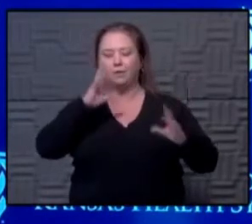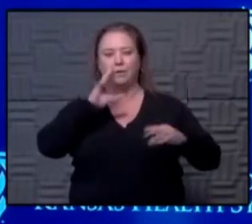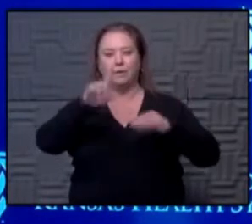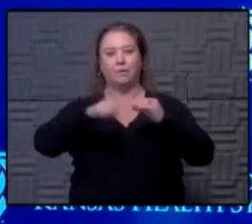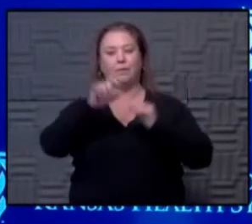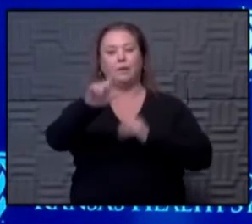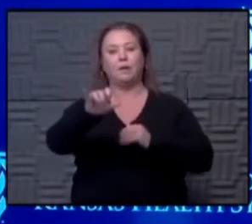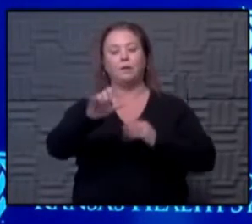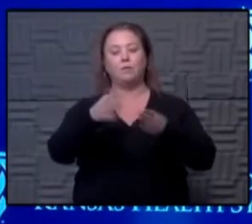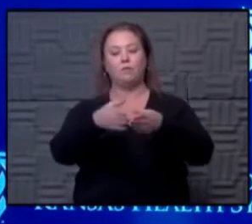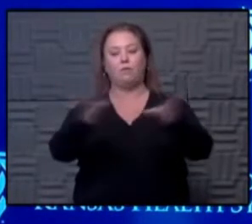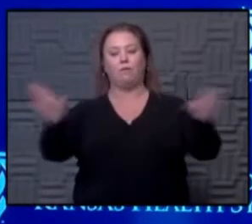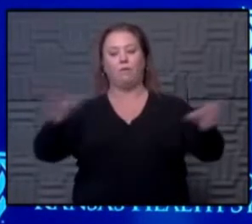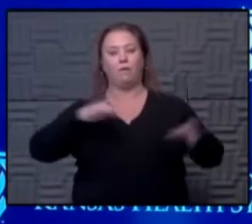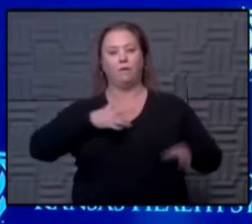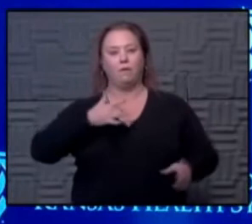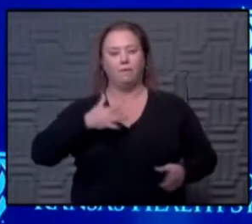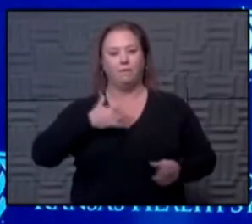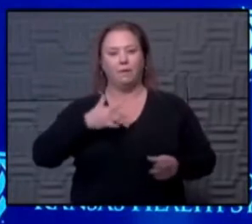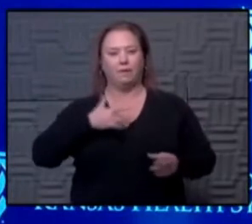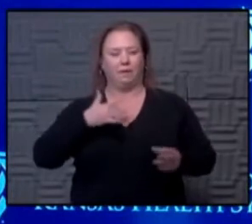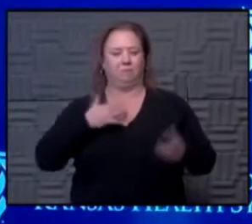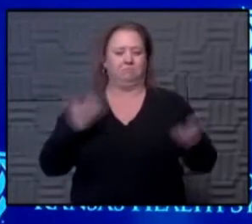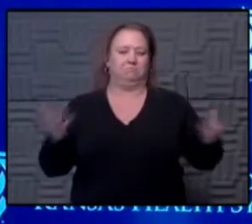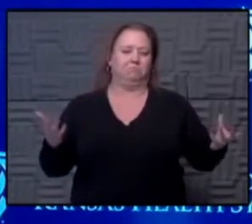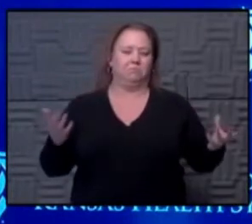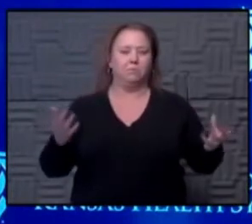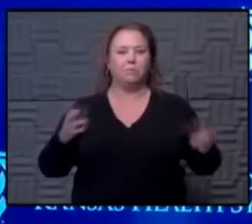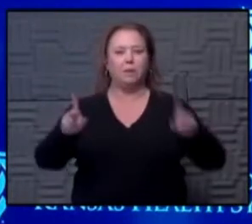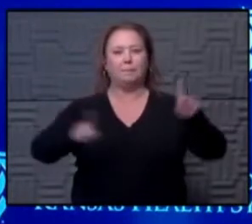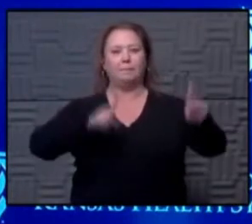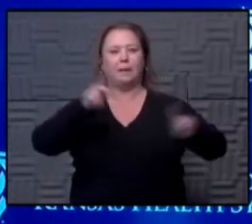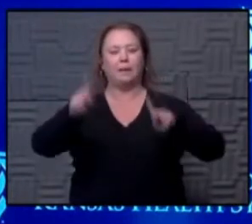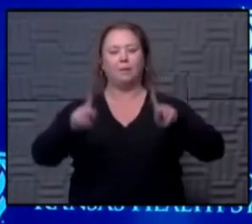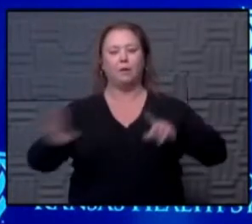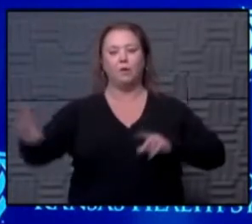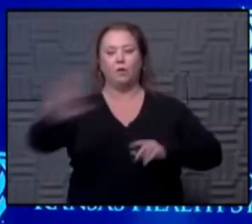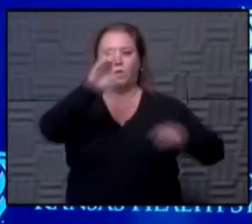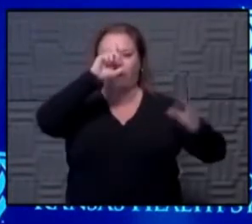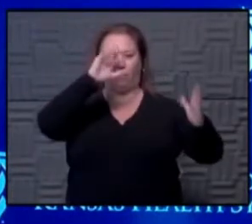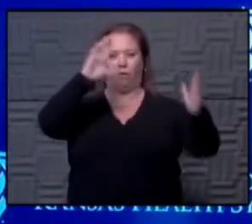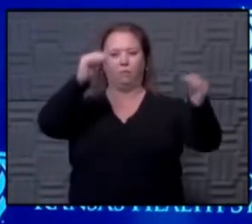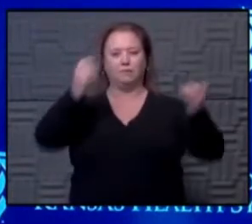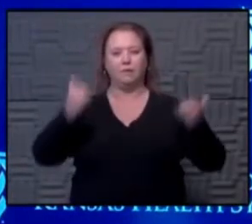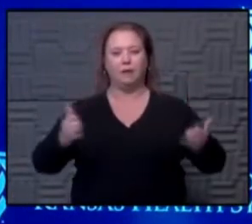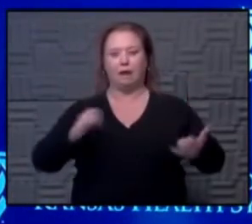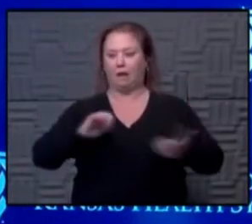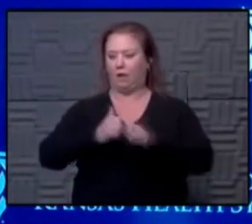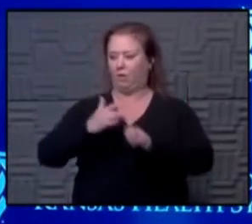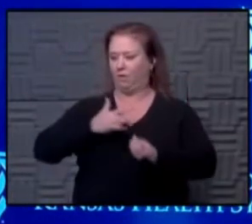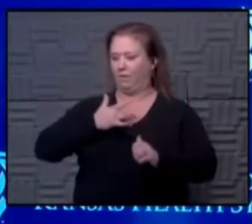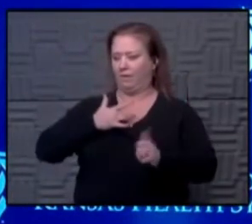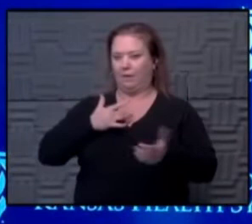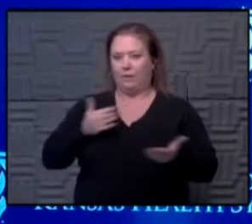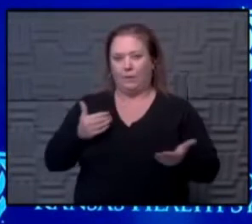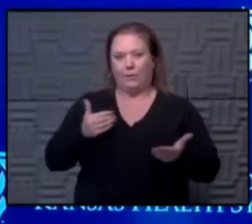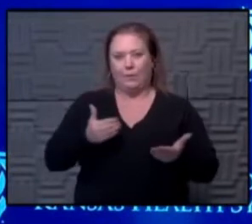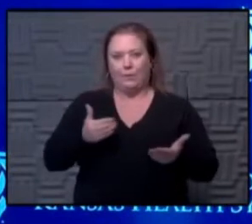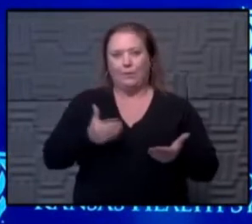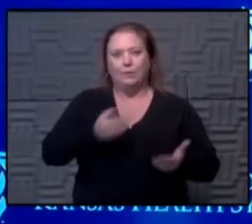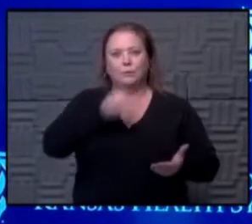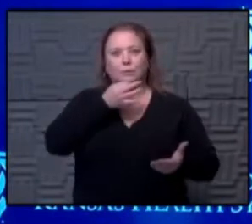But just your overall sense of, just as people, what are your hopes right now? How are you feeling as we're kind of on the cusp of